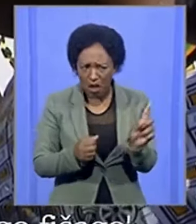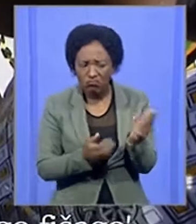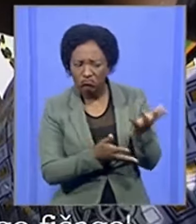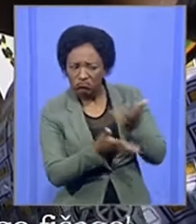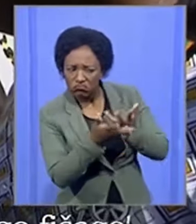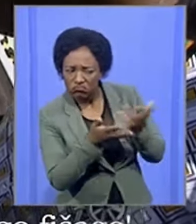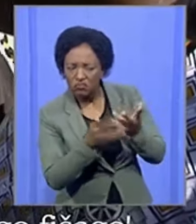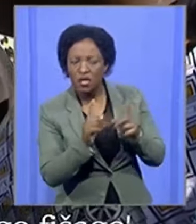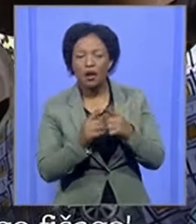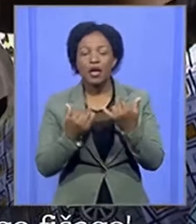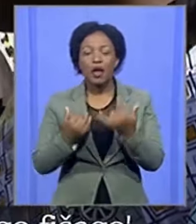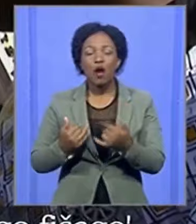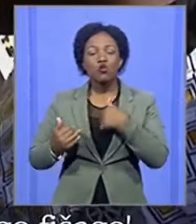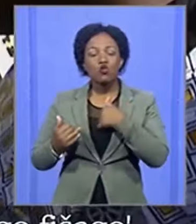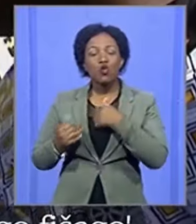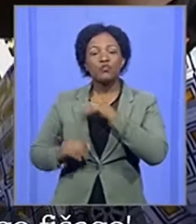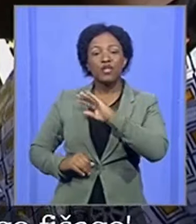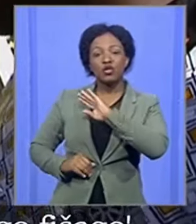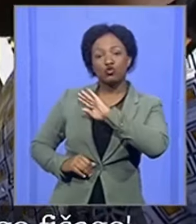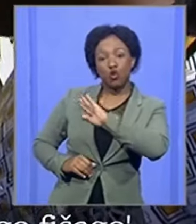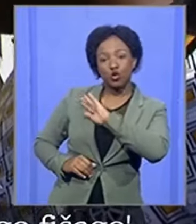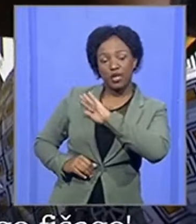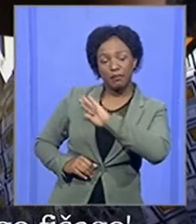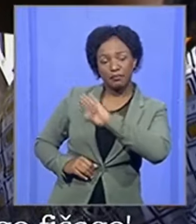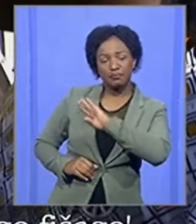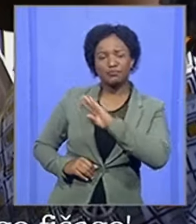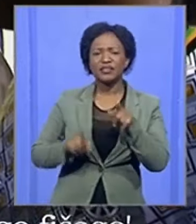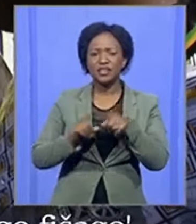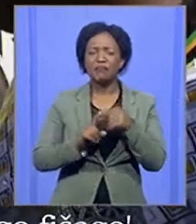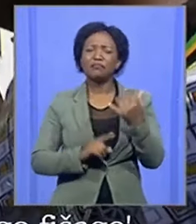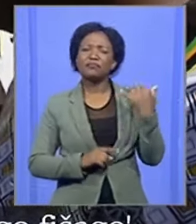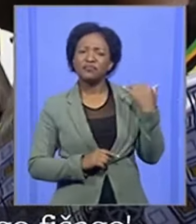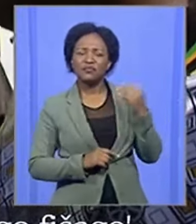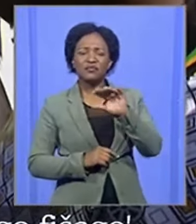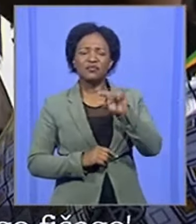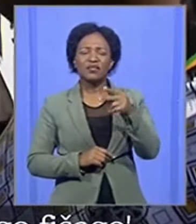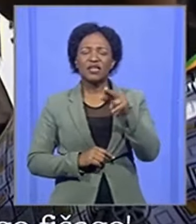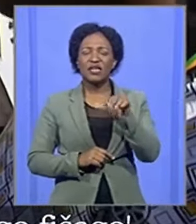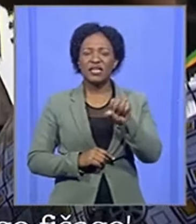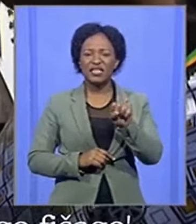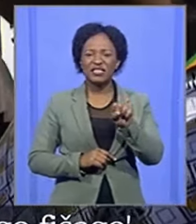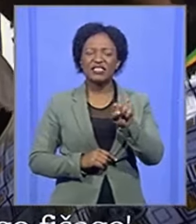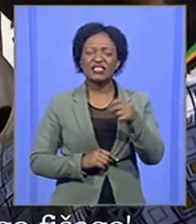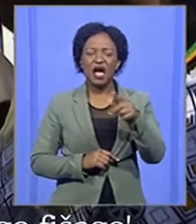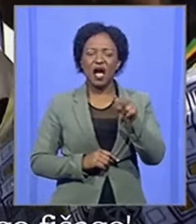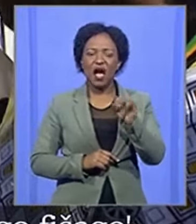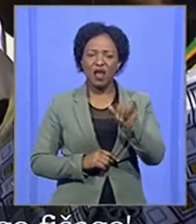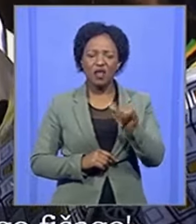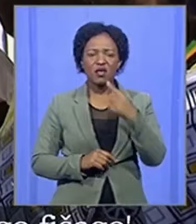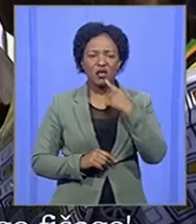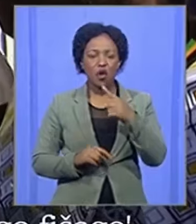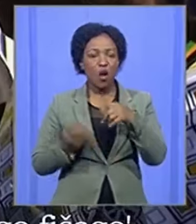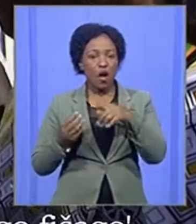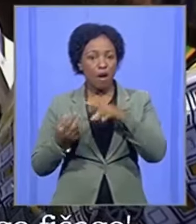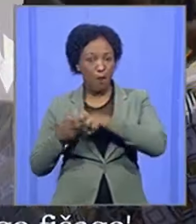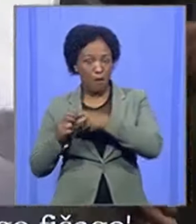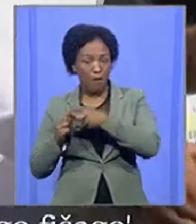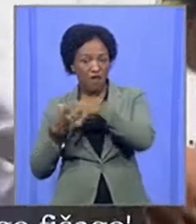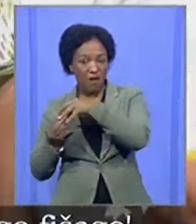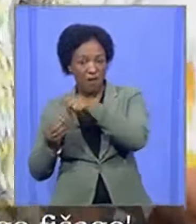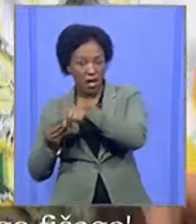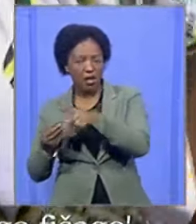when you're a soldier in the trenches, as Chris Hani was, when there are problems inside your family, they can wait. The house